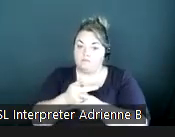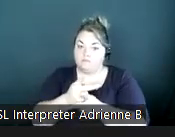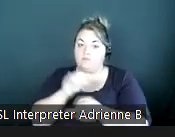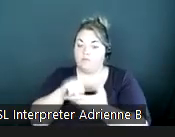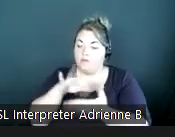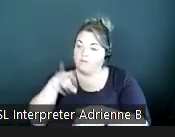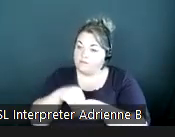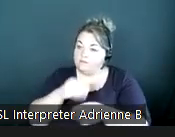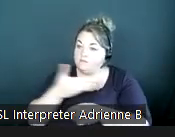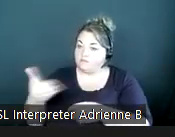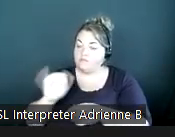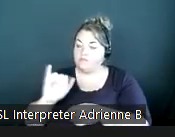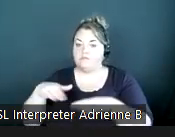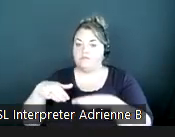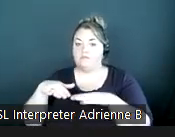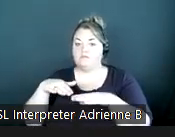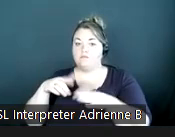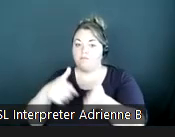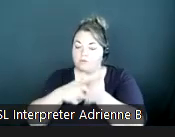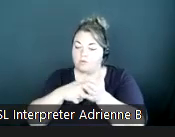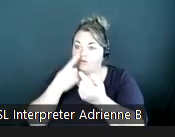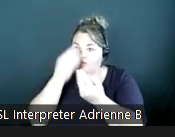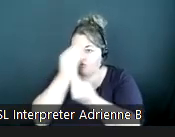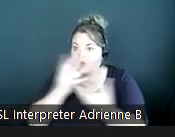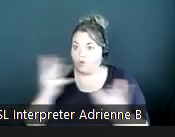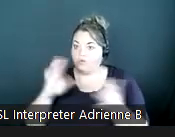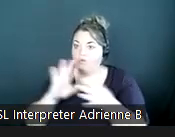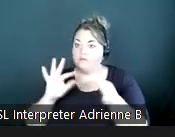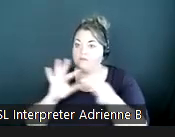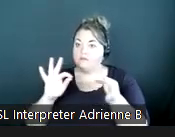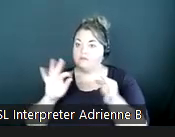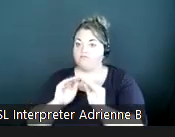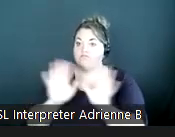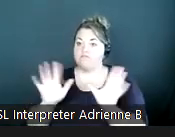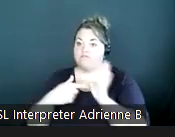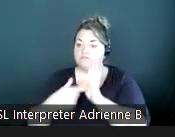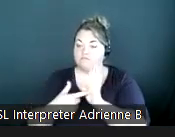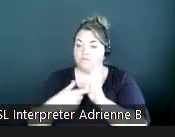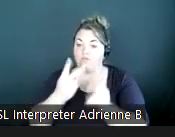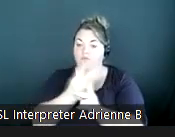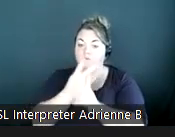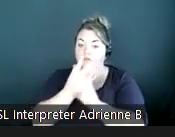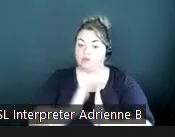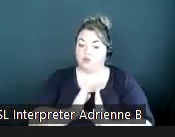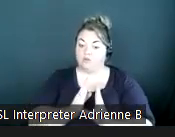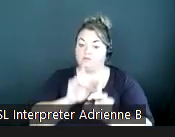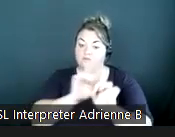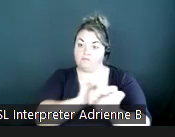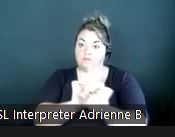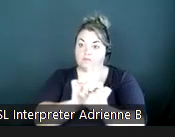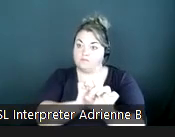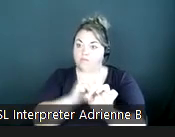things like ensuring the mandatory disclosure statement clearly states the supervisee is under supervision and by